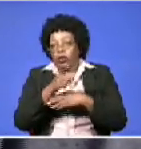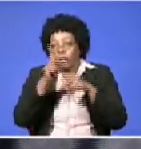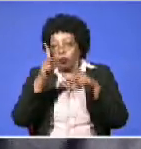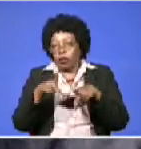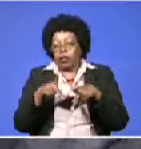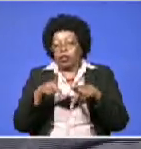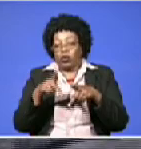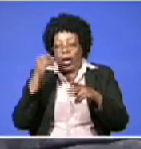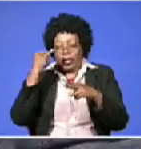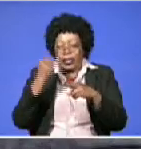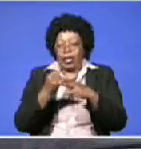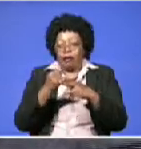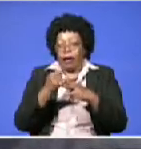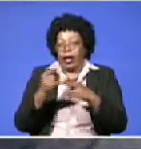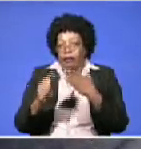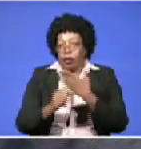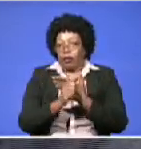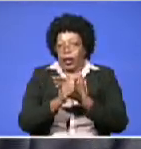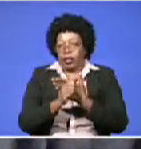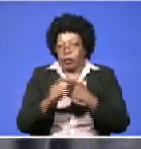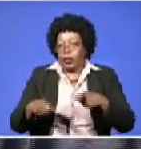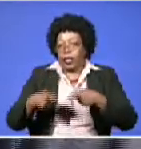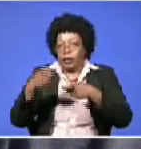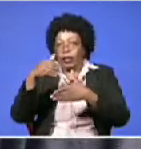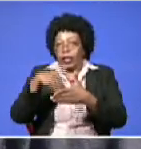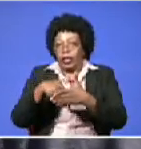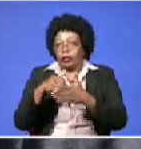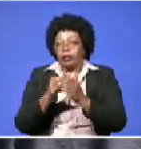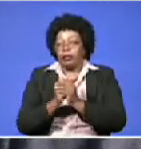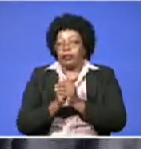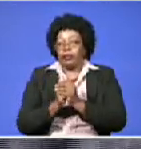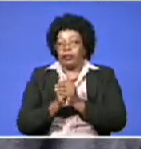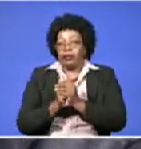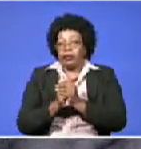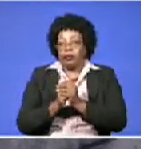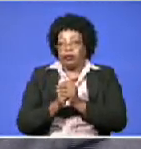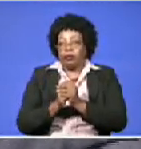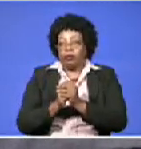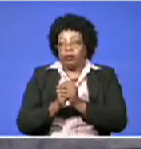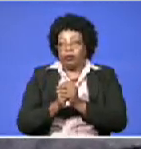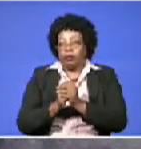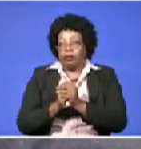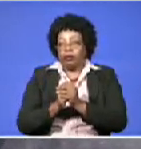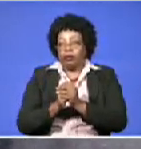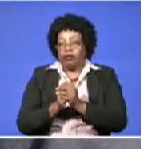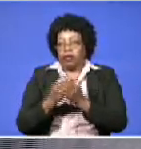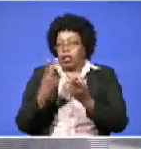prints. Once they're submitted, I would say it can be done anywhere from within a few hours that day.